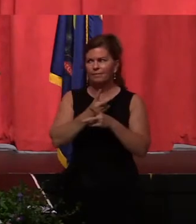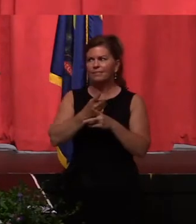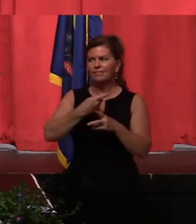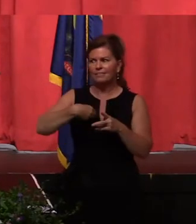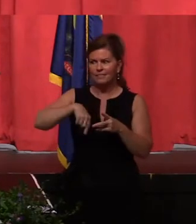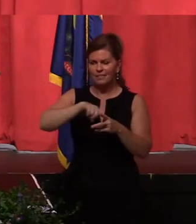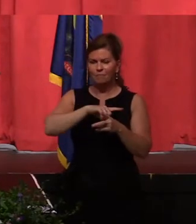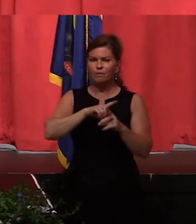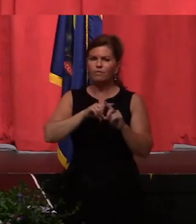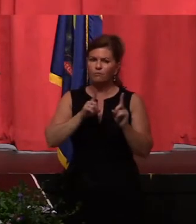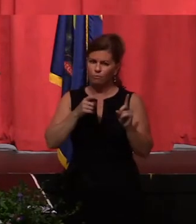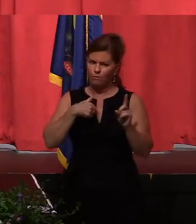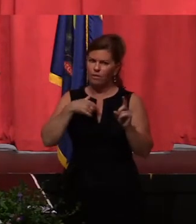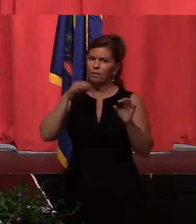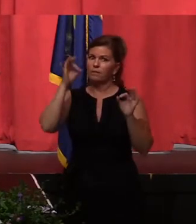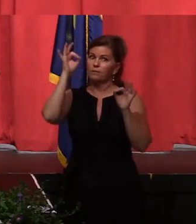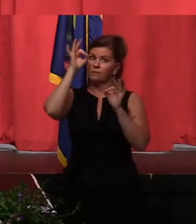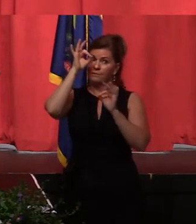from being too clueless,